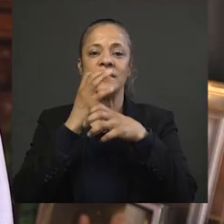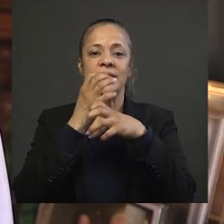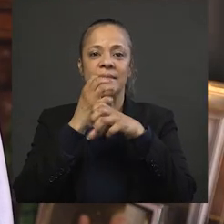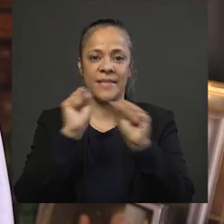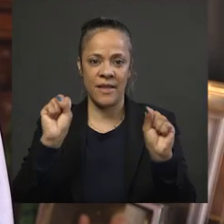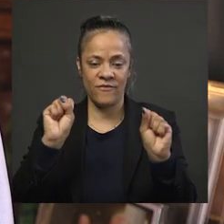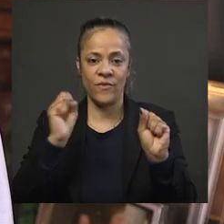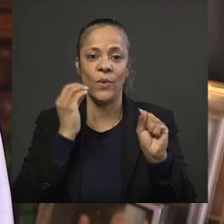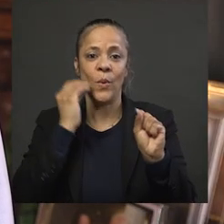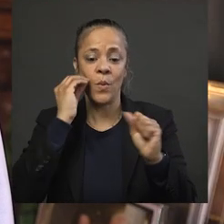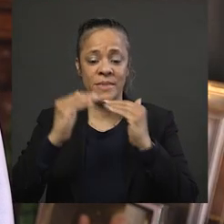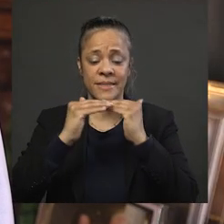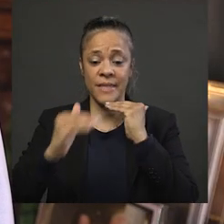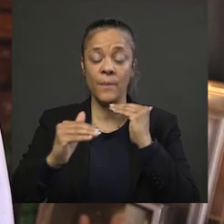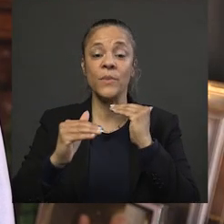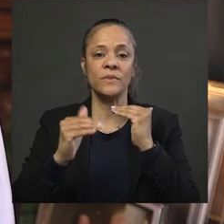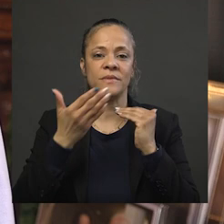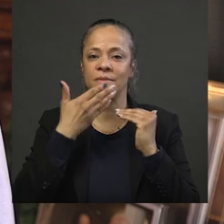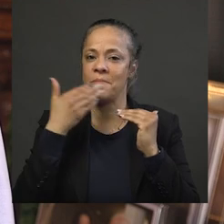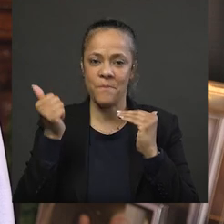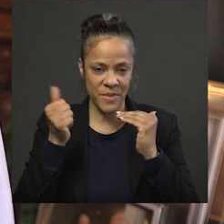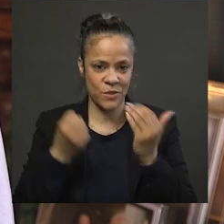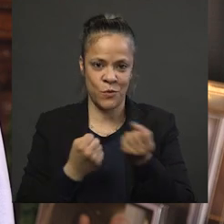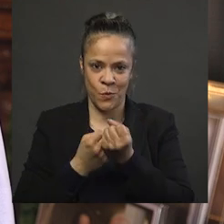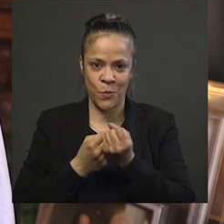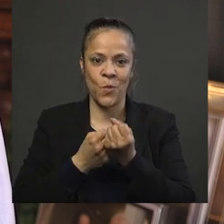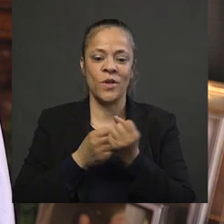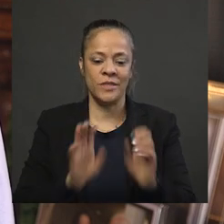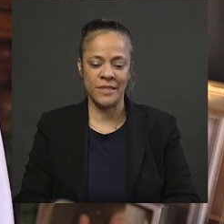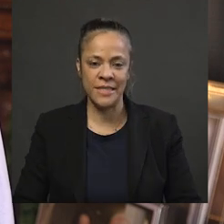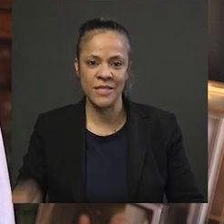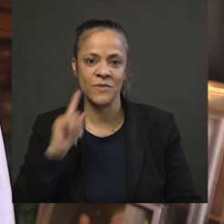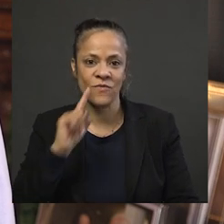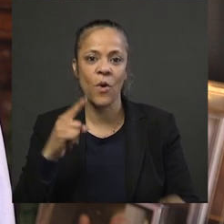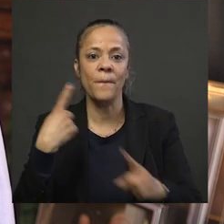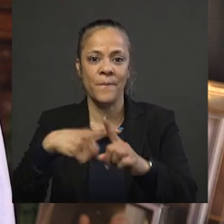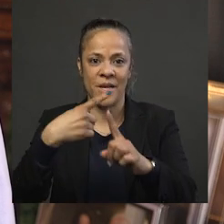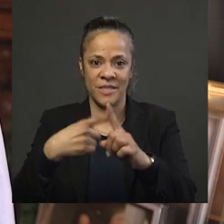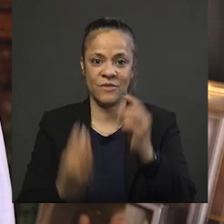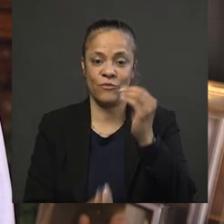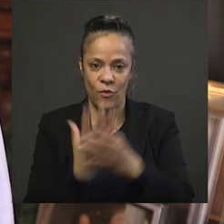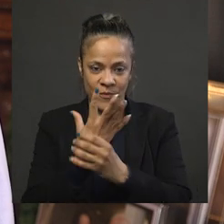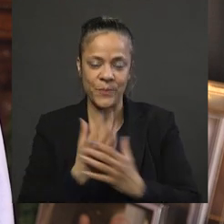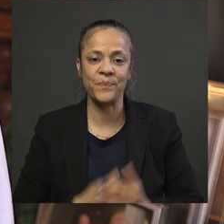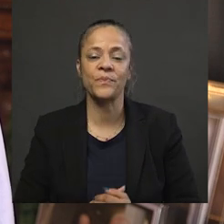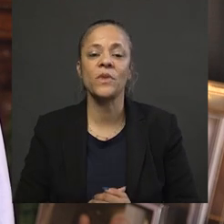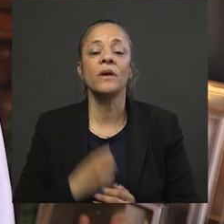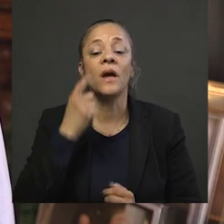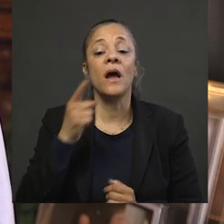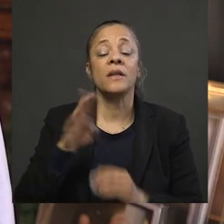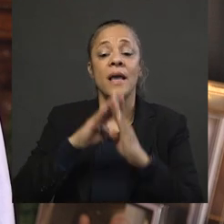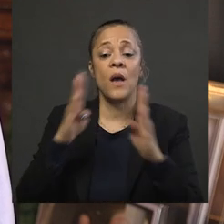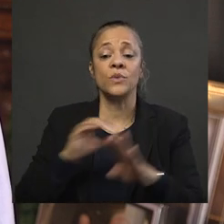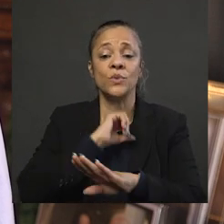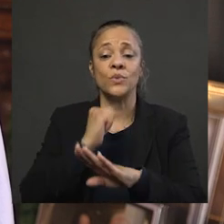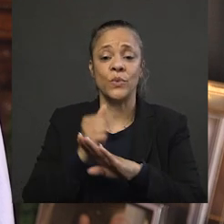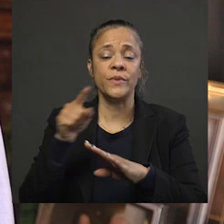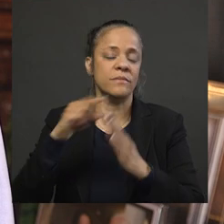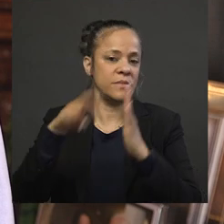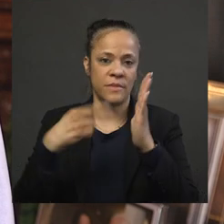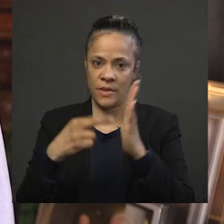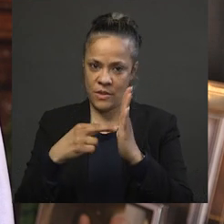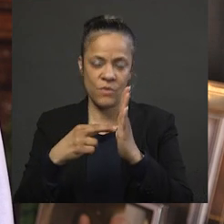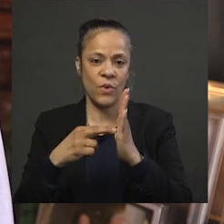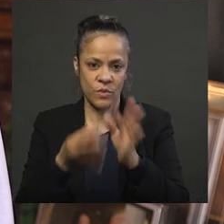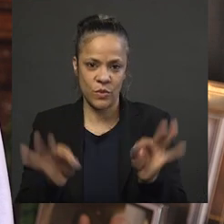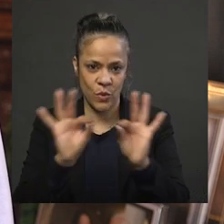home environment best supports children's needs for positive development. That's why our housing authority plays a key role in our overall efforts to enhance quality of